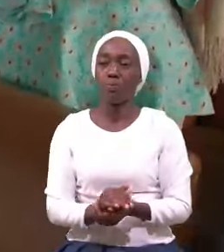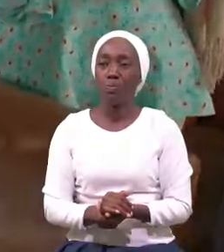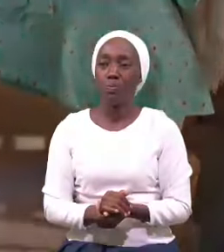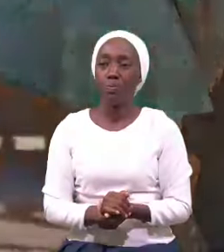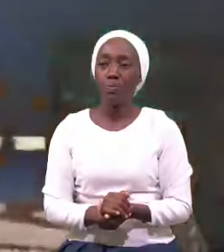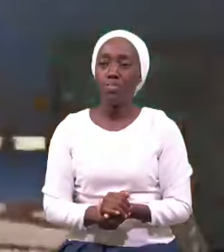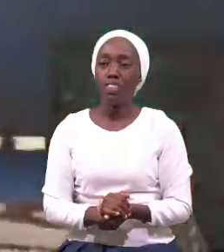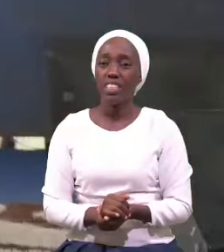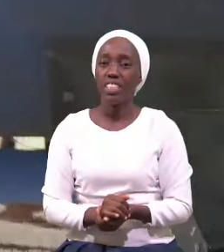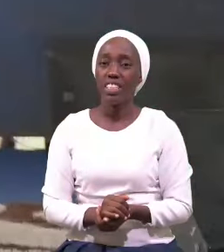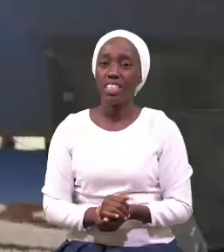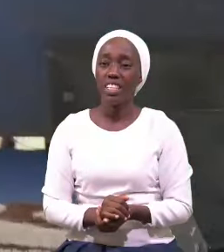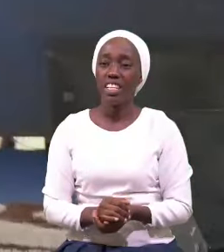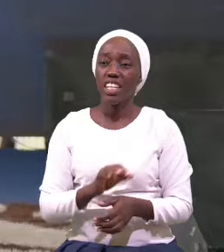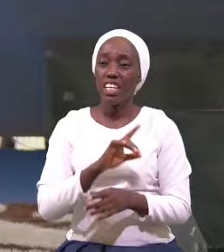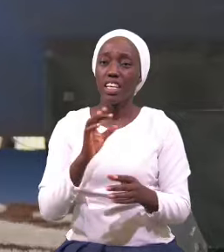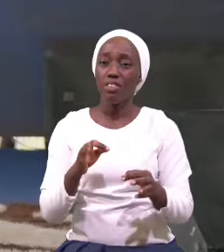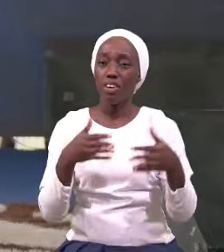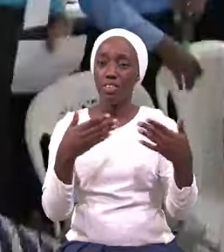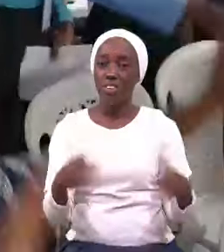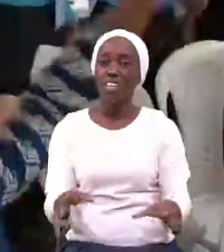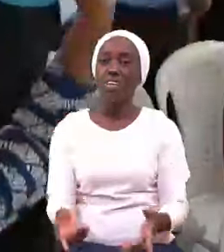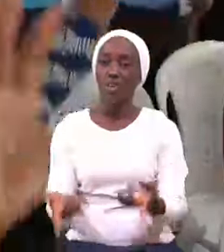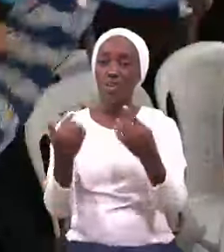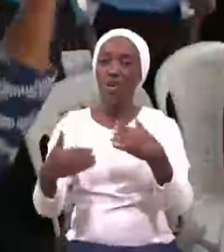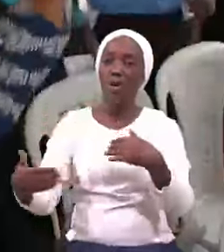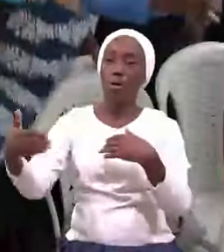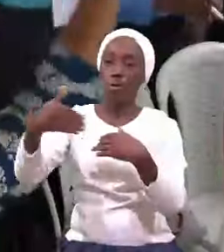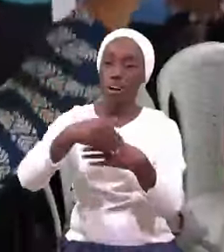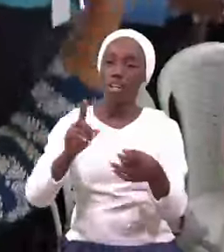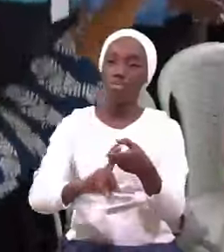If I don't finish now, I'll come back to you again.